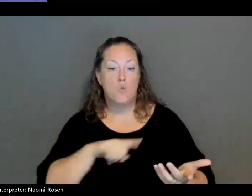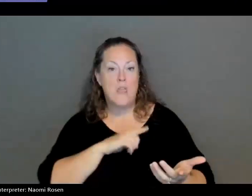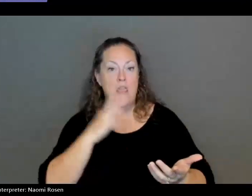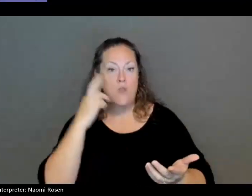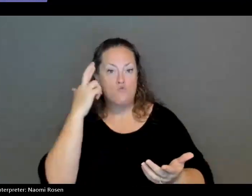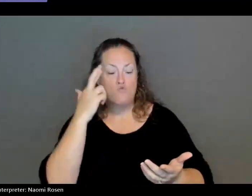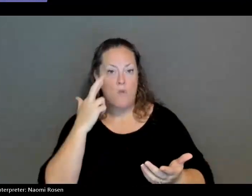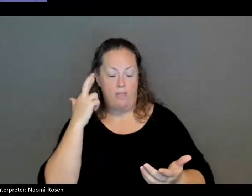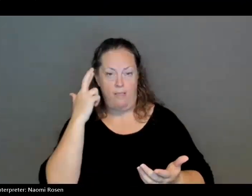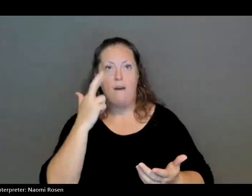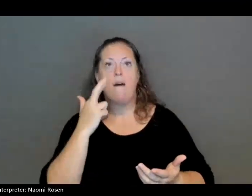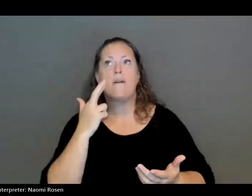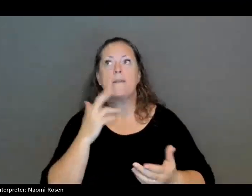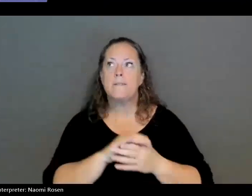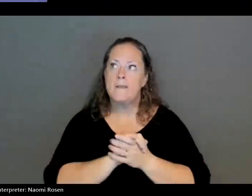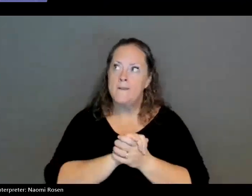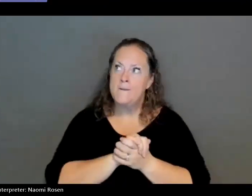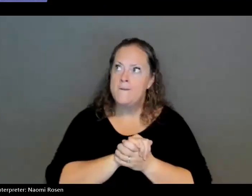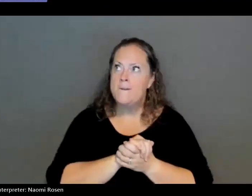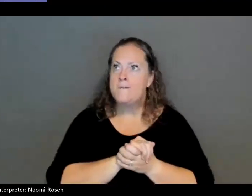of